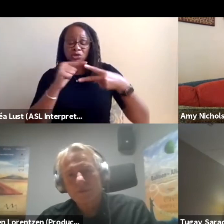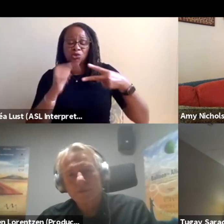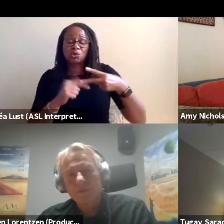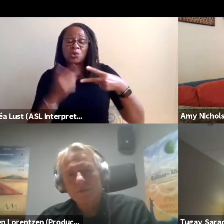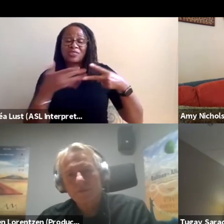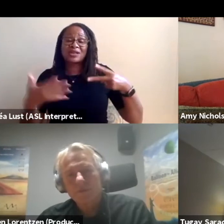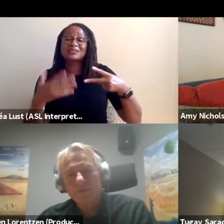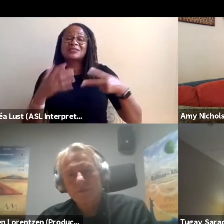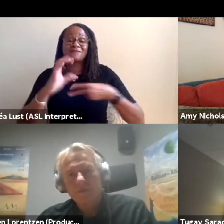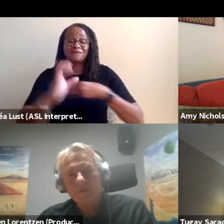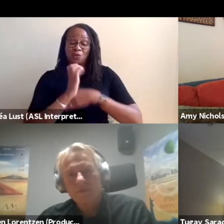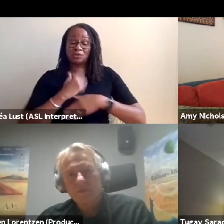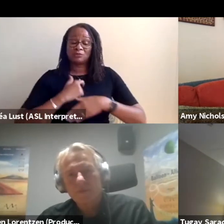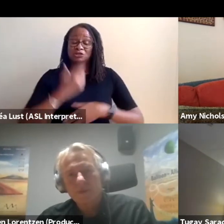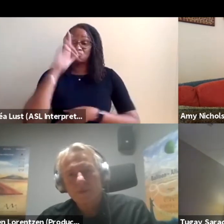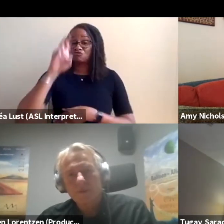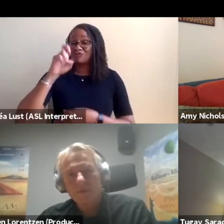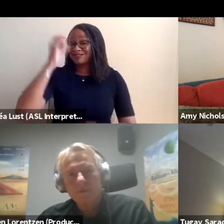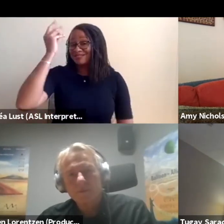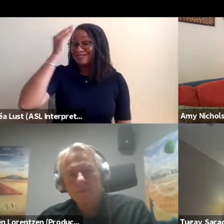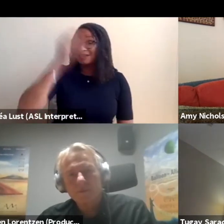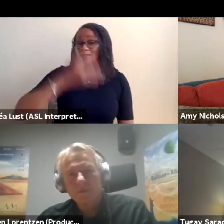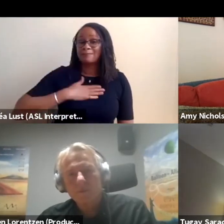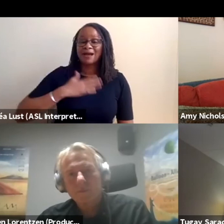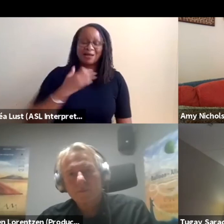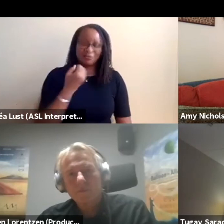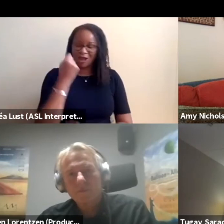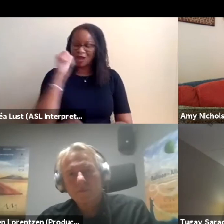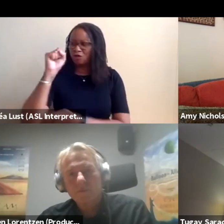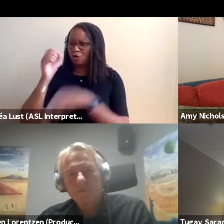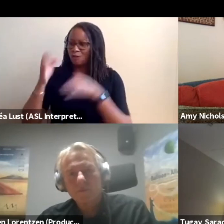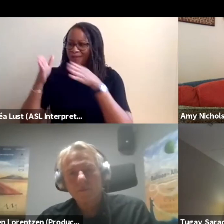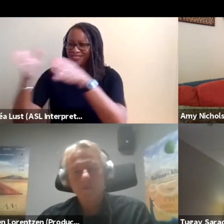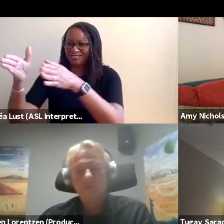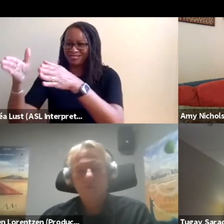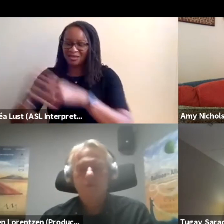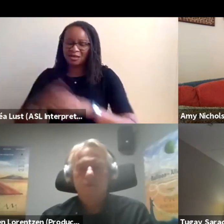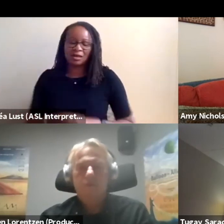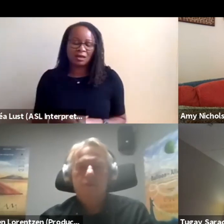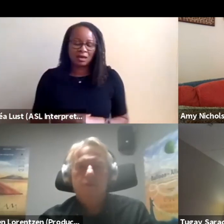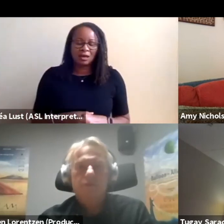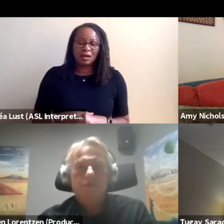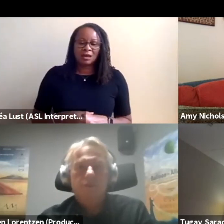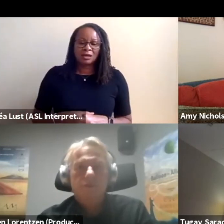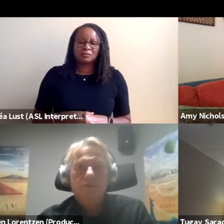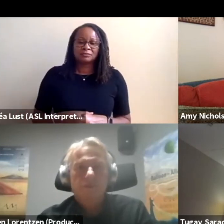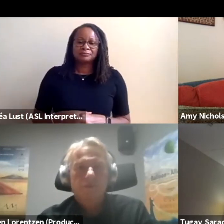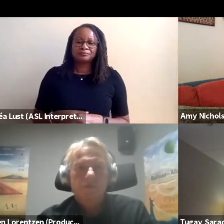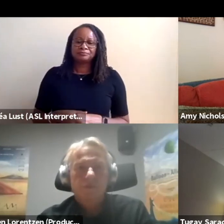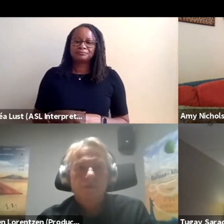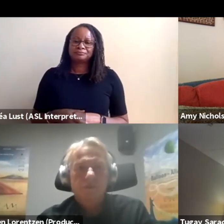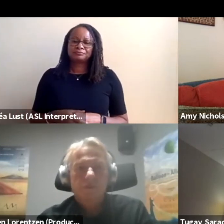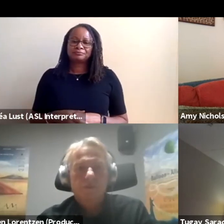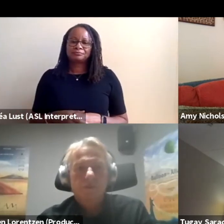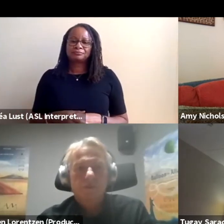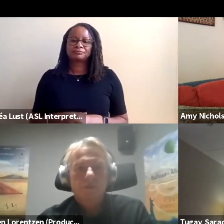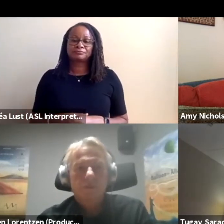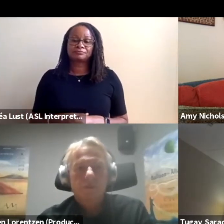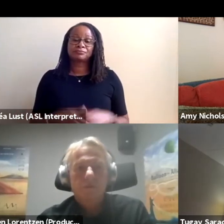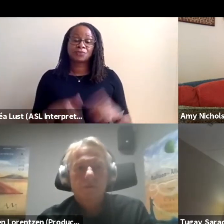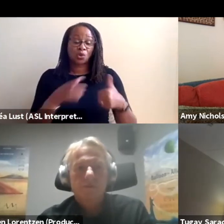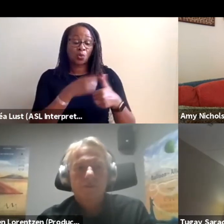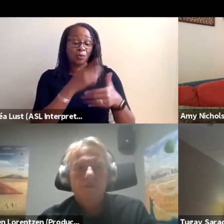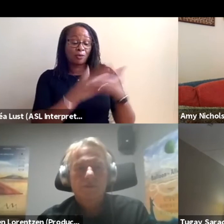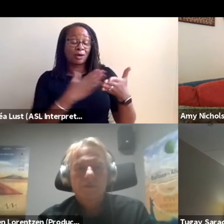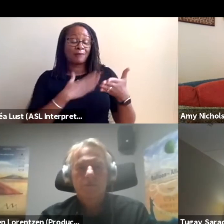rethink my own radical mind, my radical interpretation of Islam. On the one hand, as I said in the movie,